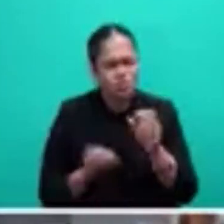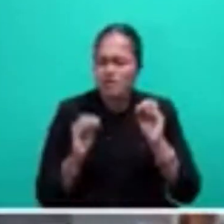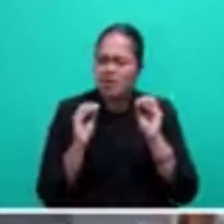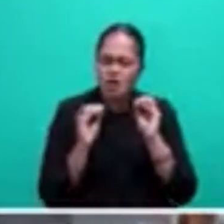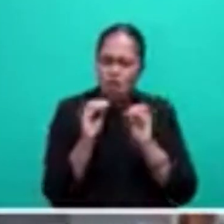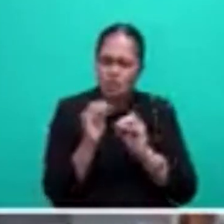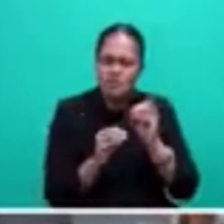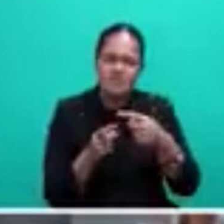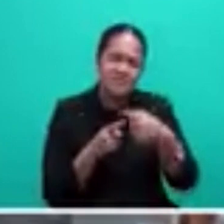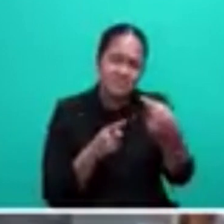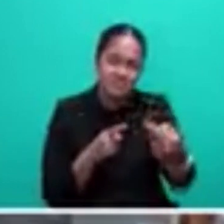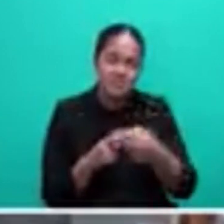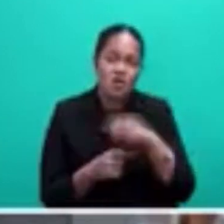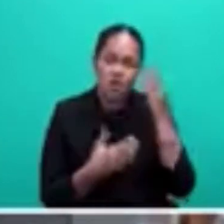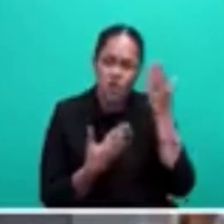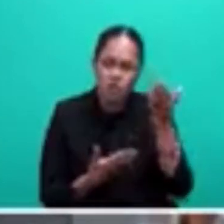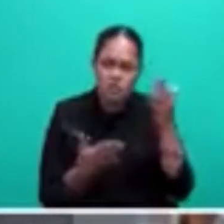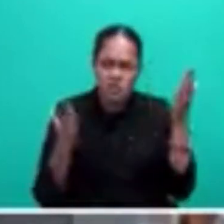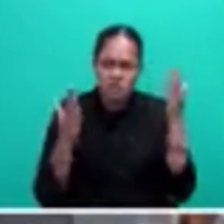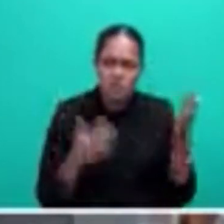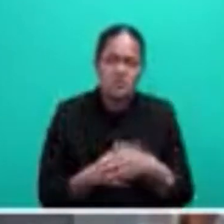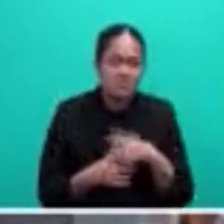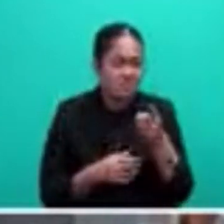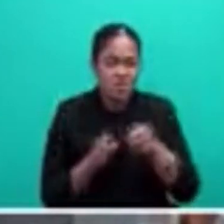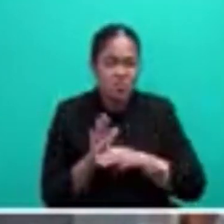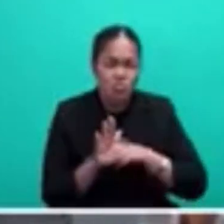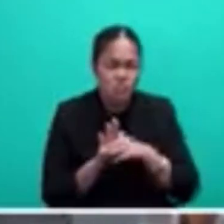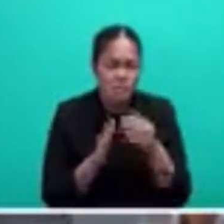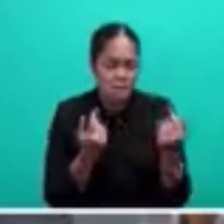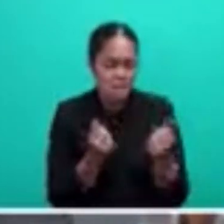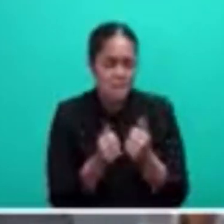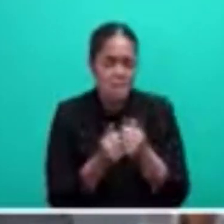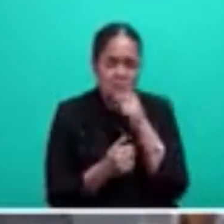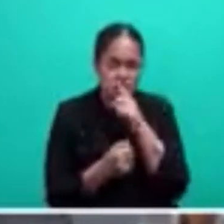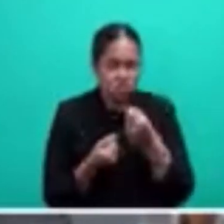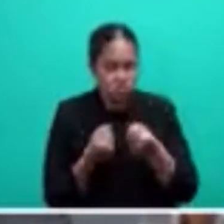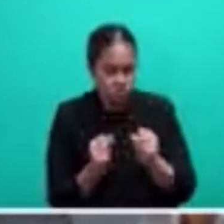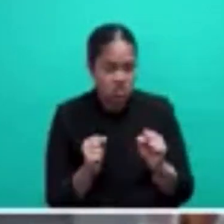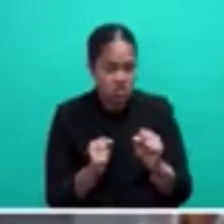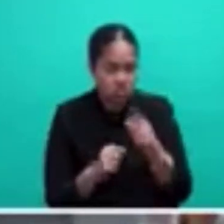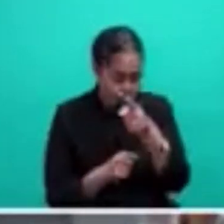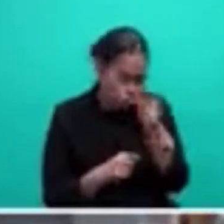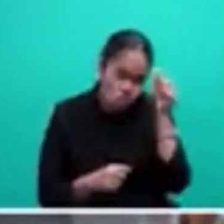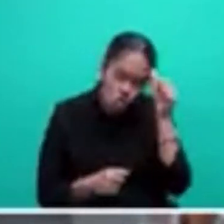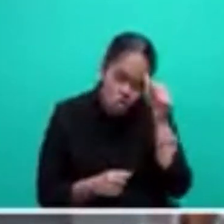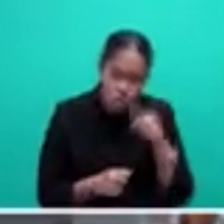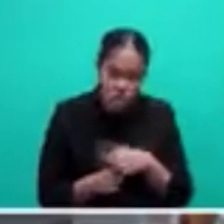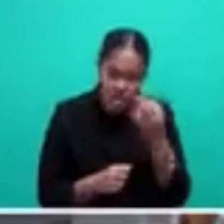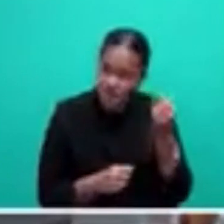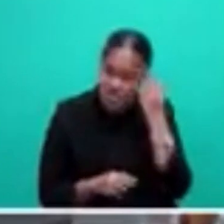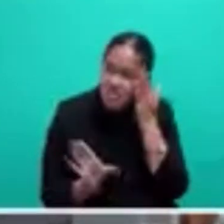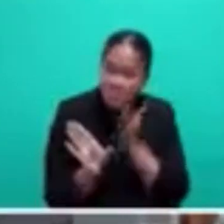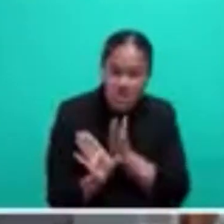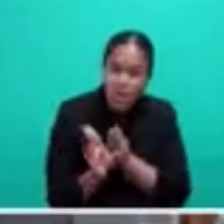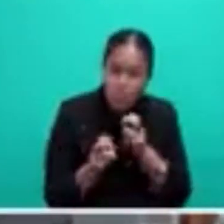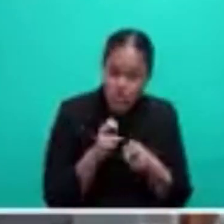Honorable Koroilavesau, Honorable Speaker. In fact, the majority of our street people and street kids, did you know, have psychosocial